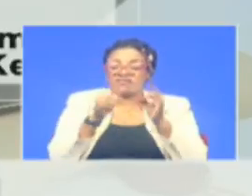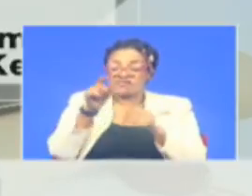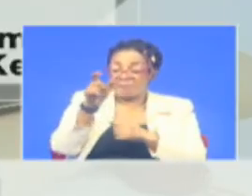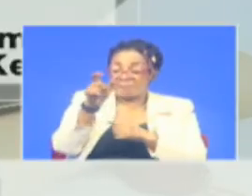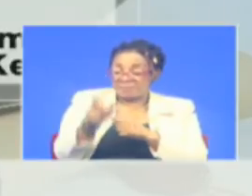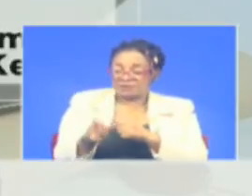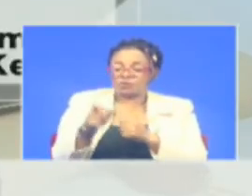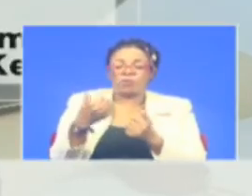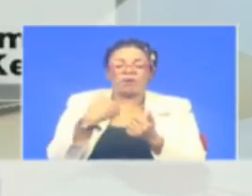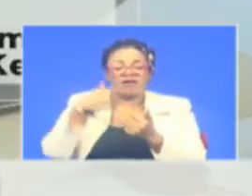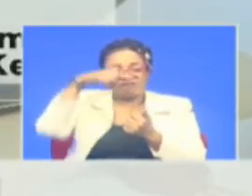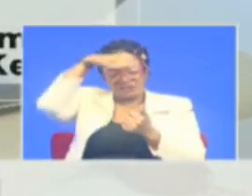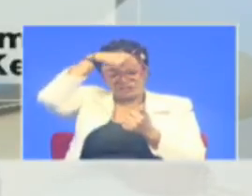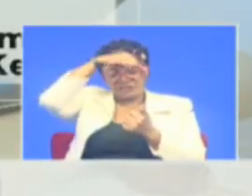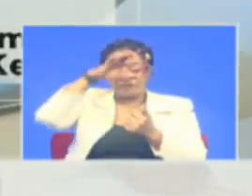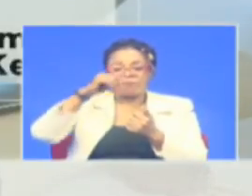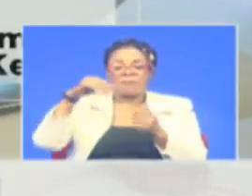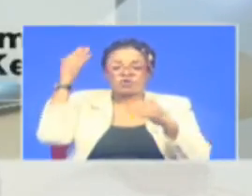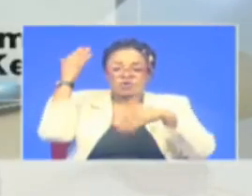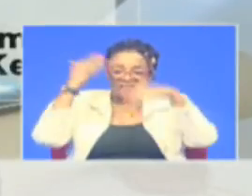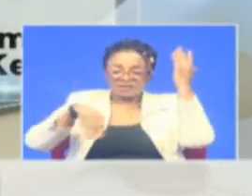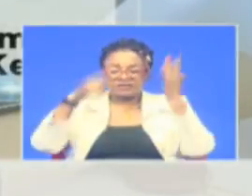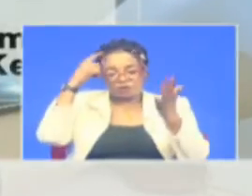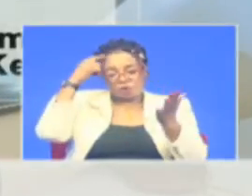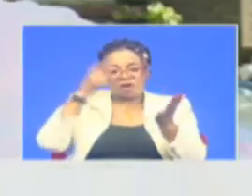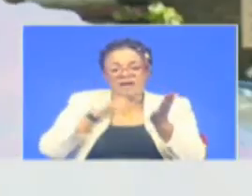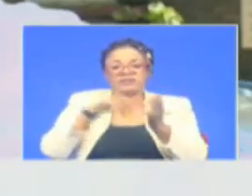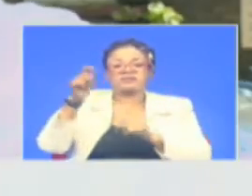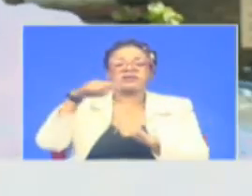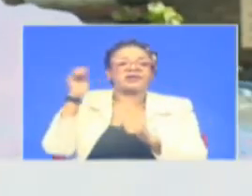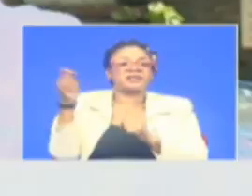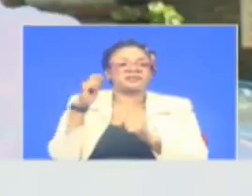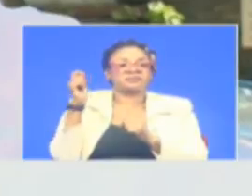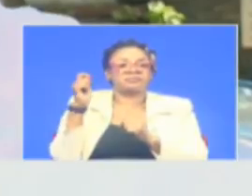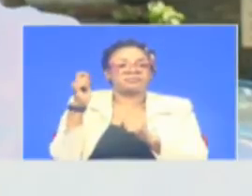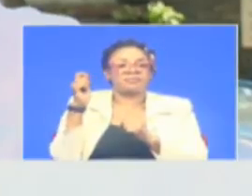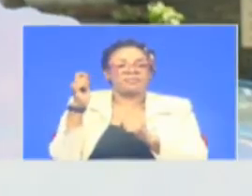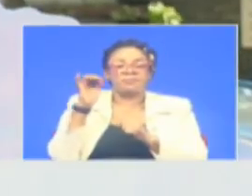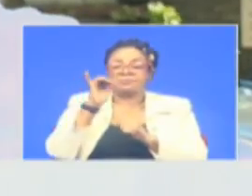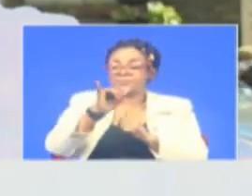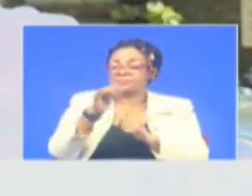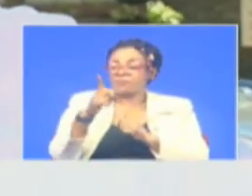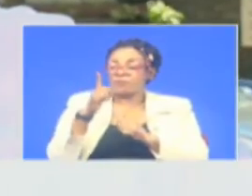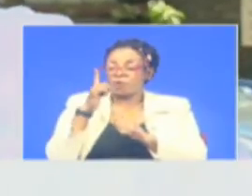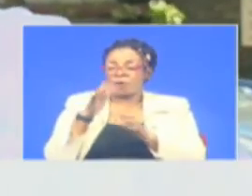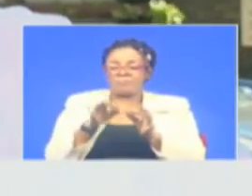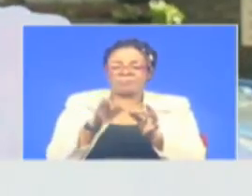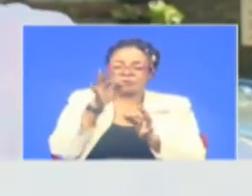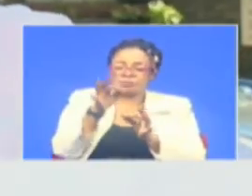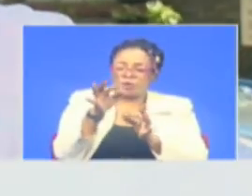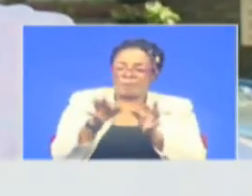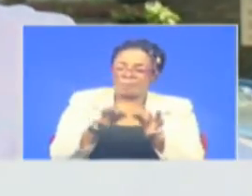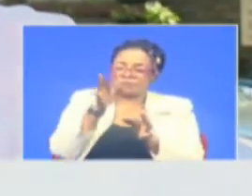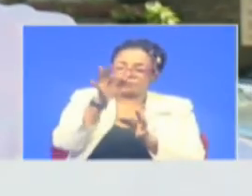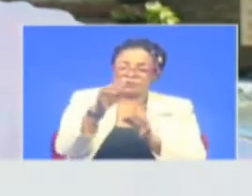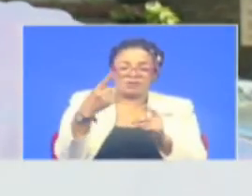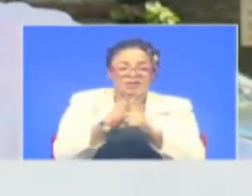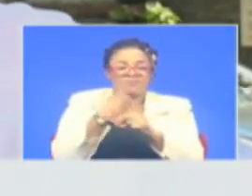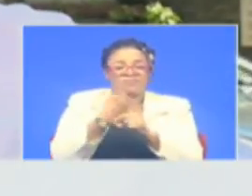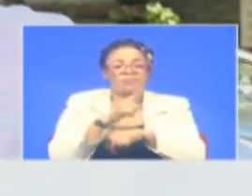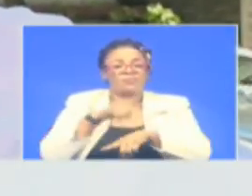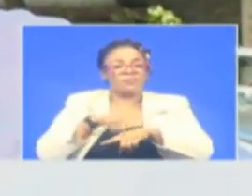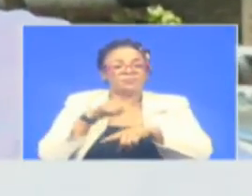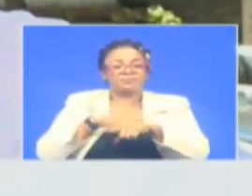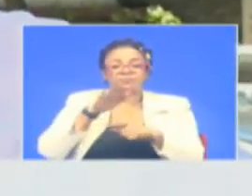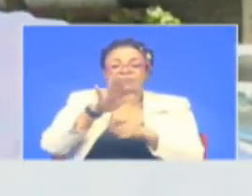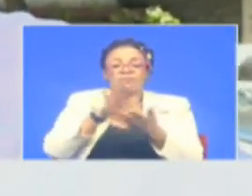holds a degree from a university recognized in Kenya. While that law has been postponed several times, with those proposing that it